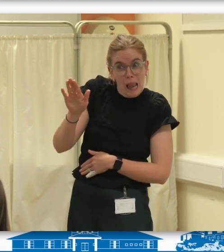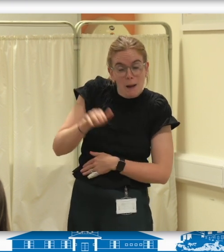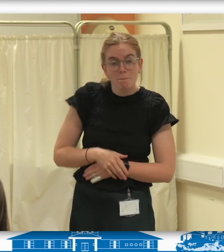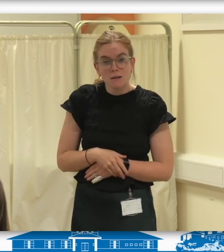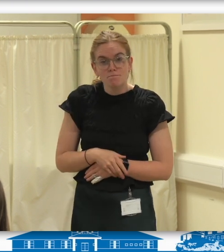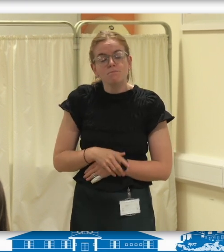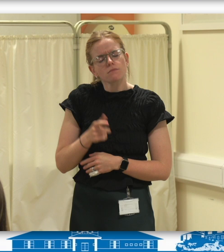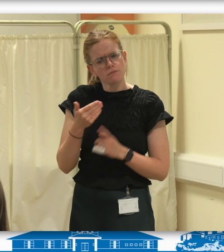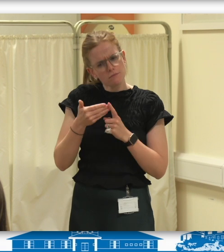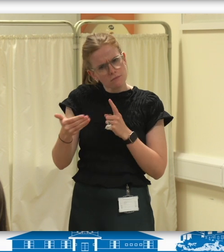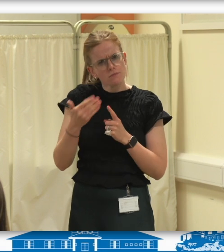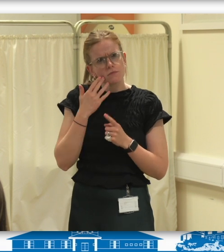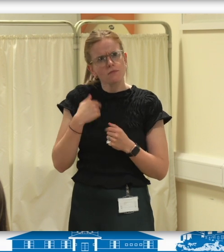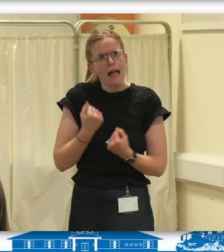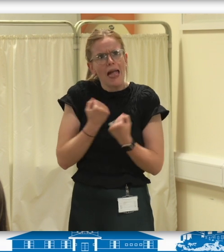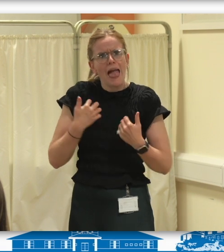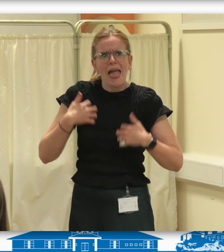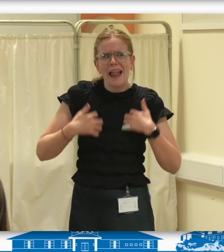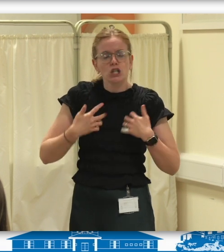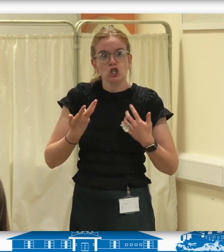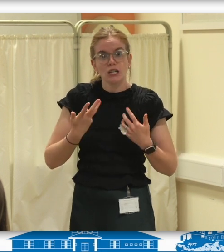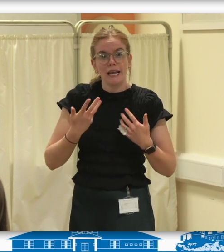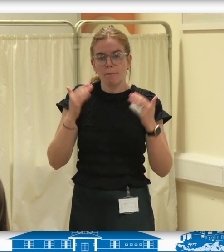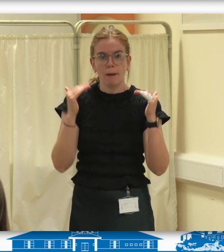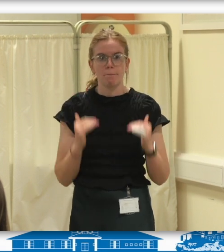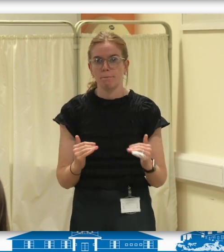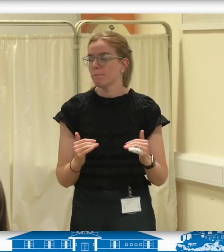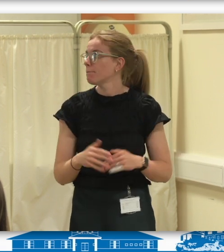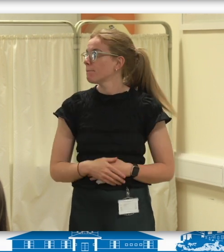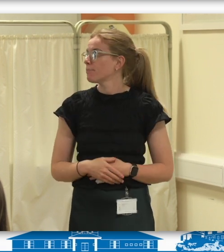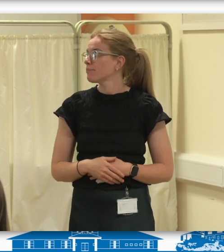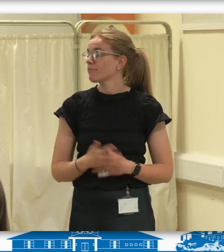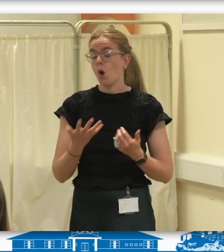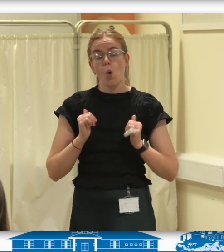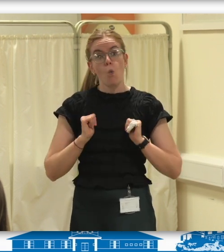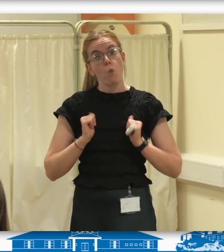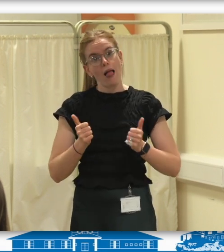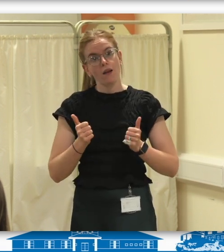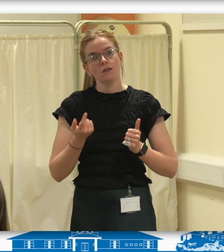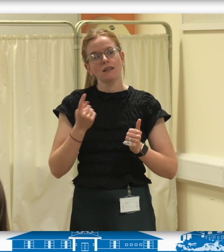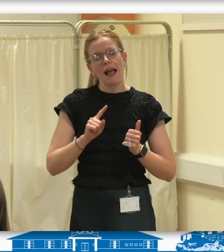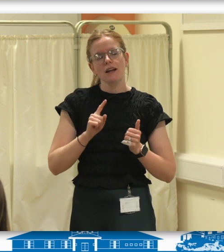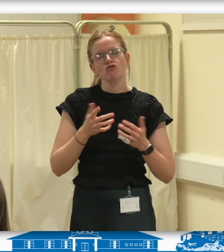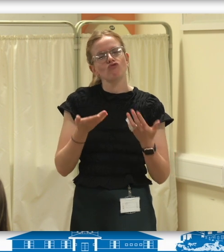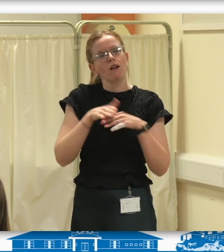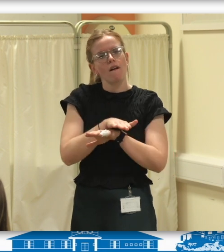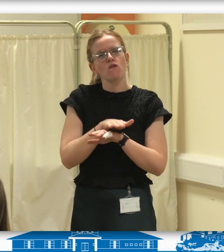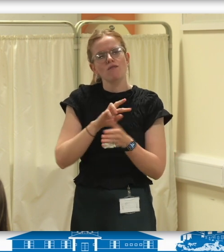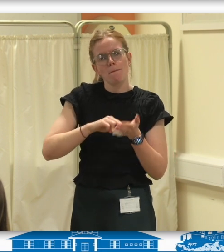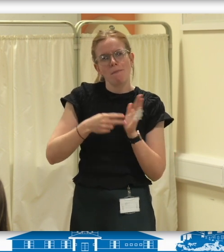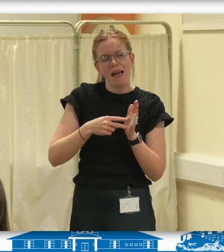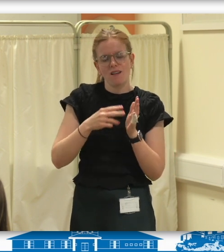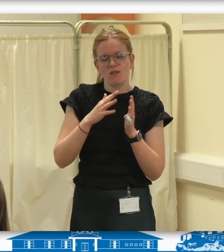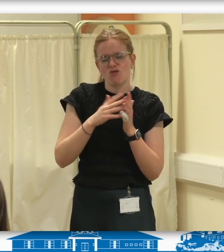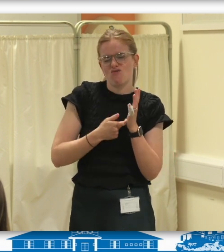I have low energy. A wellness and recovery plan, or WRAP, as it is at the top of the slide,